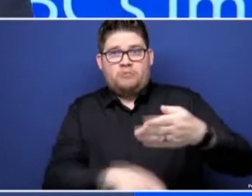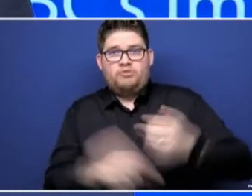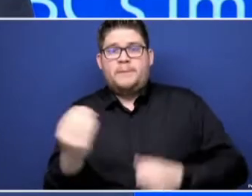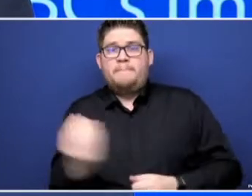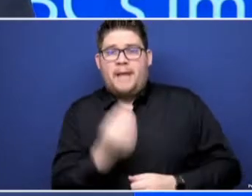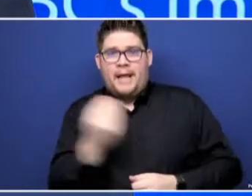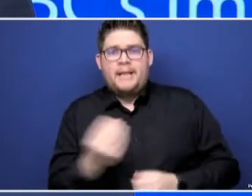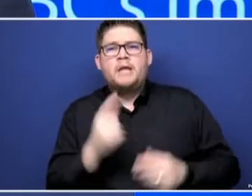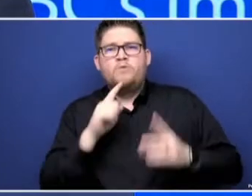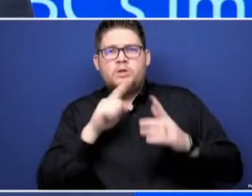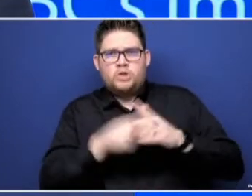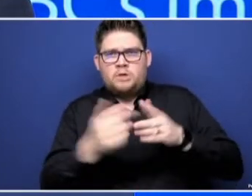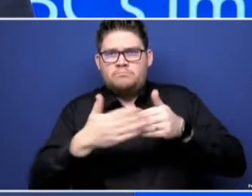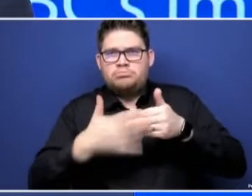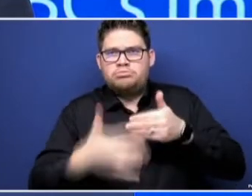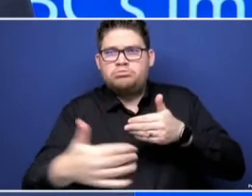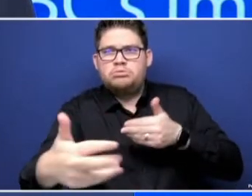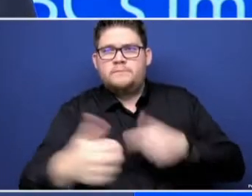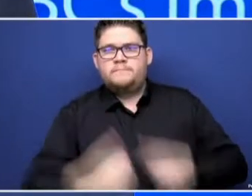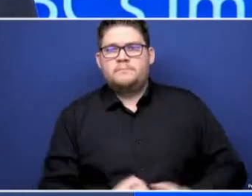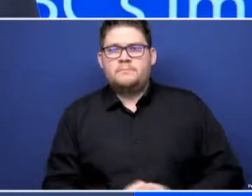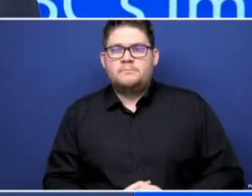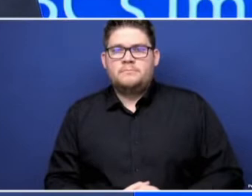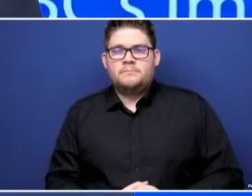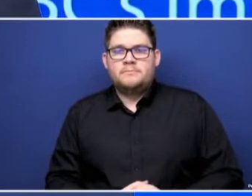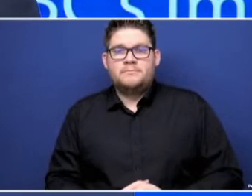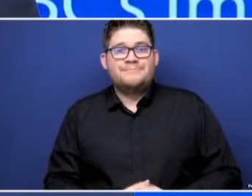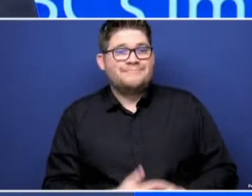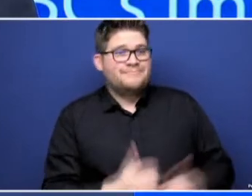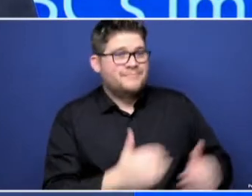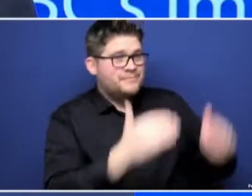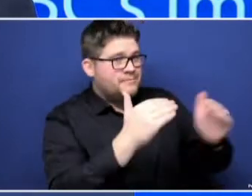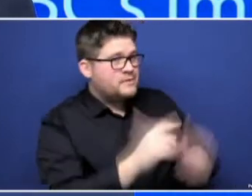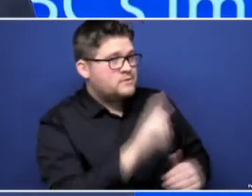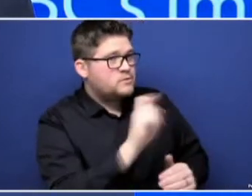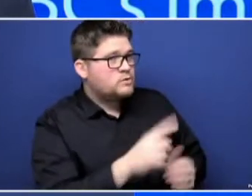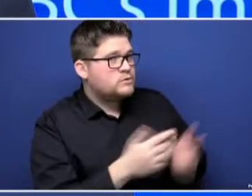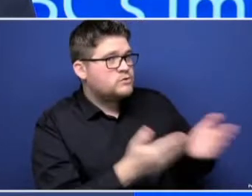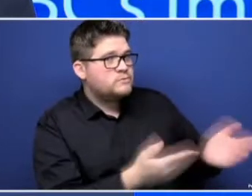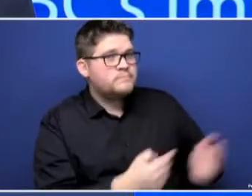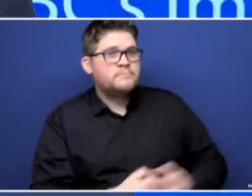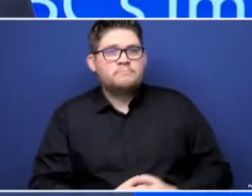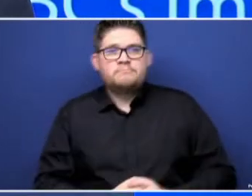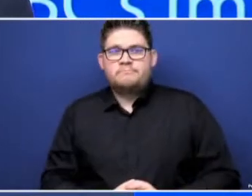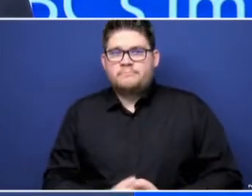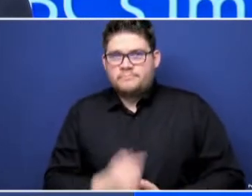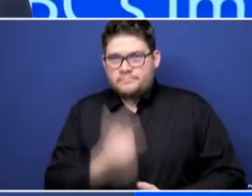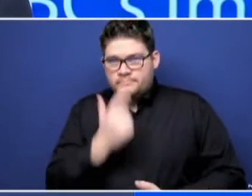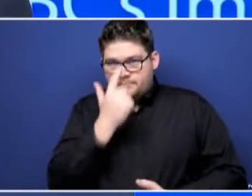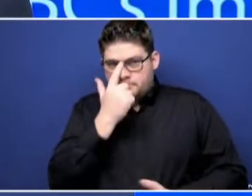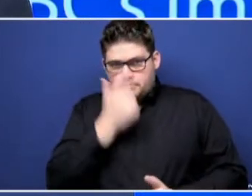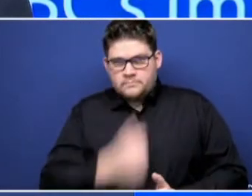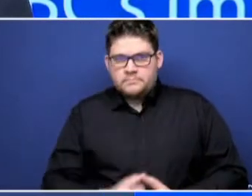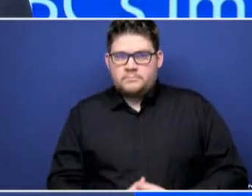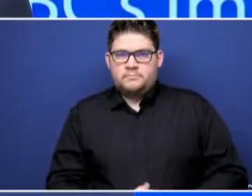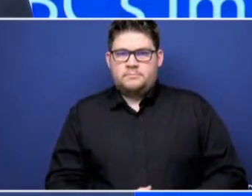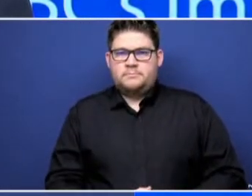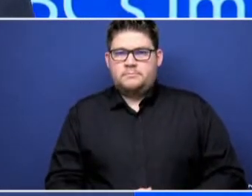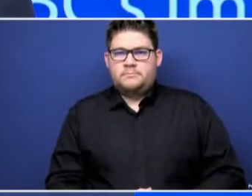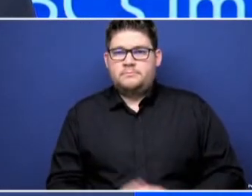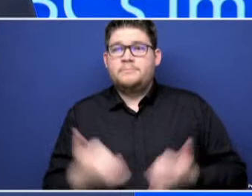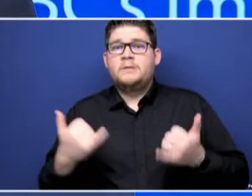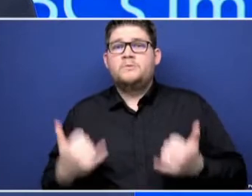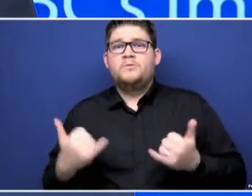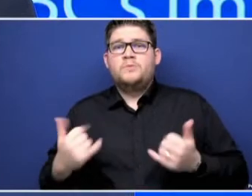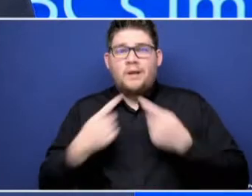tourism operators, many of those companies like the Giants and the Canucks who depend on people in seats, who are not going to have those